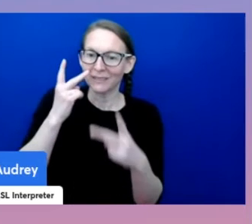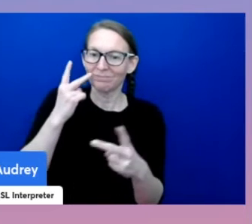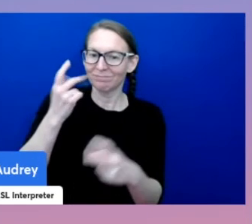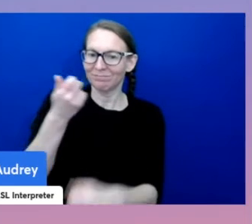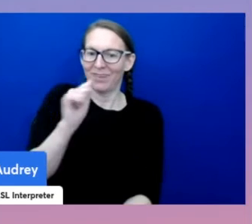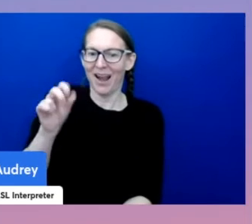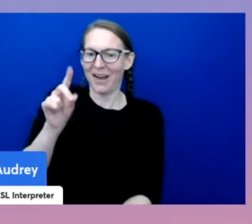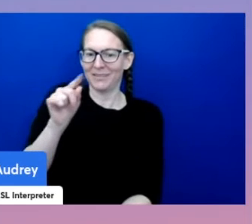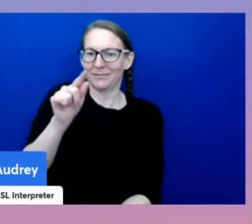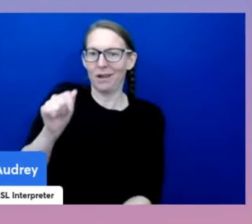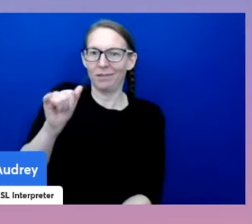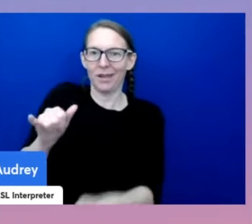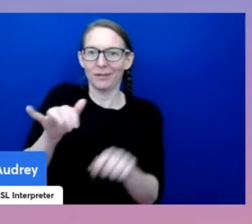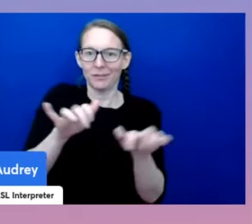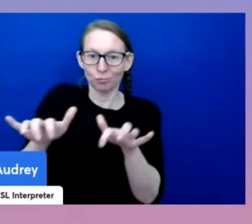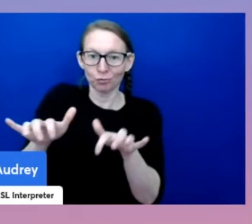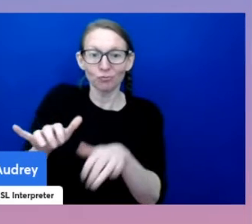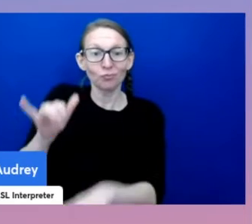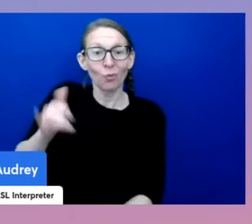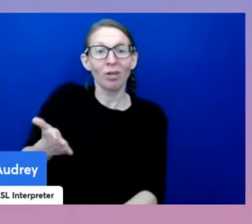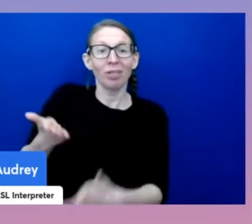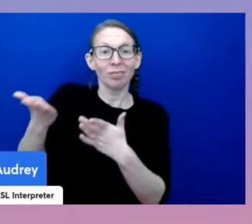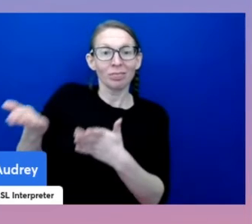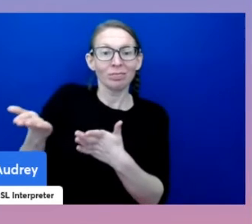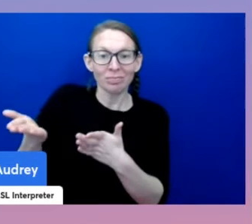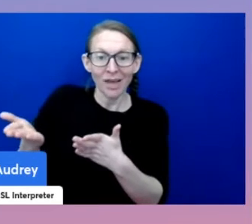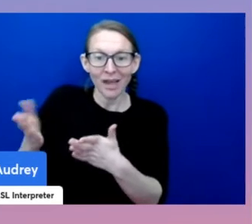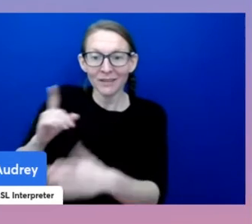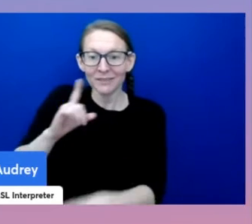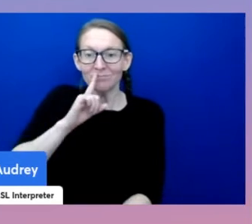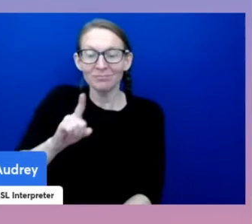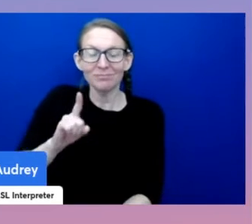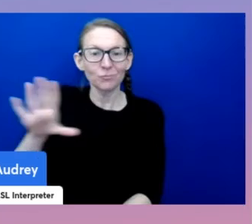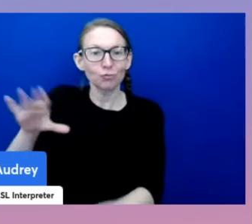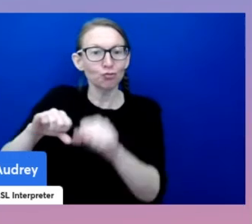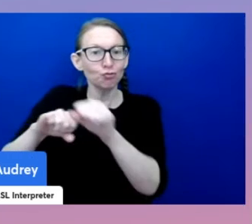So this is the structure of the way how to